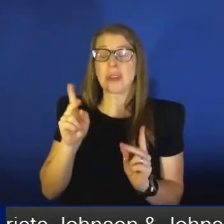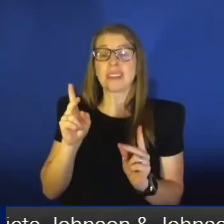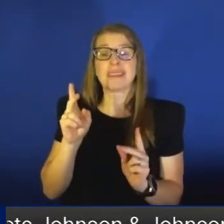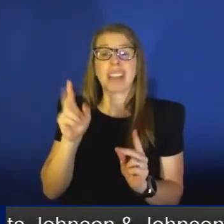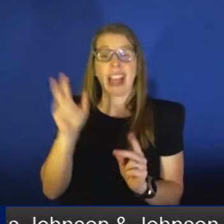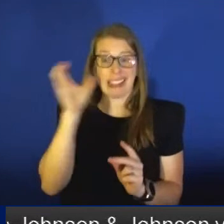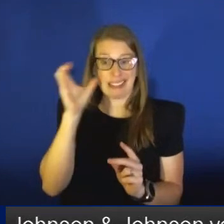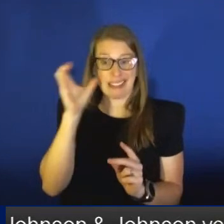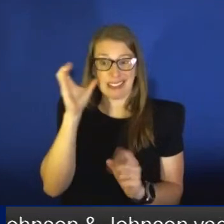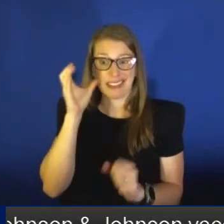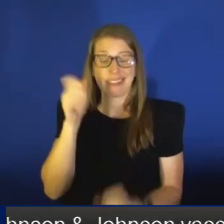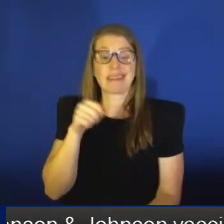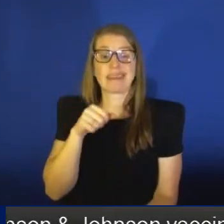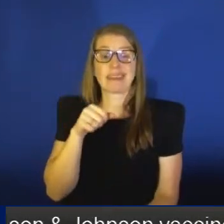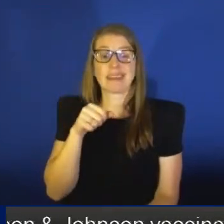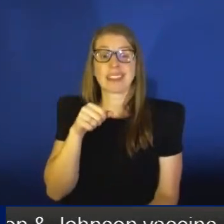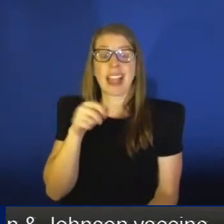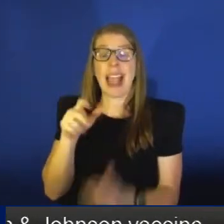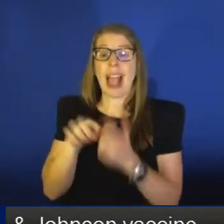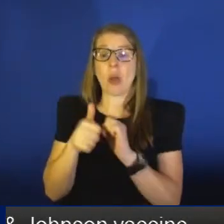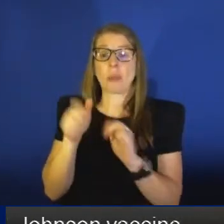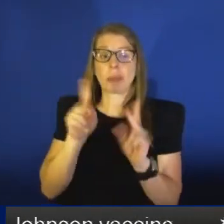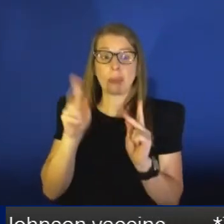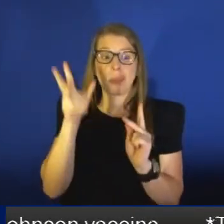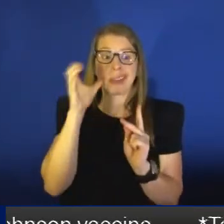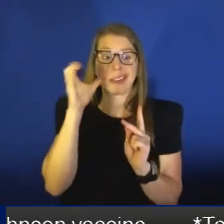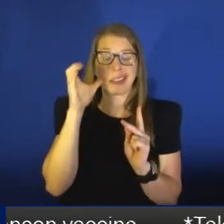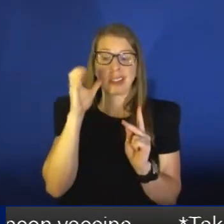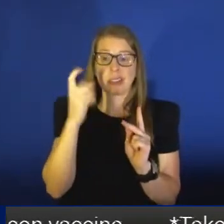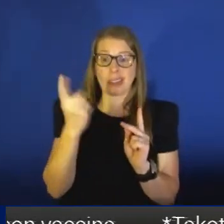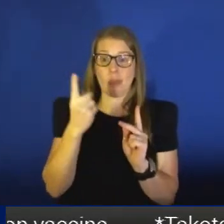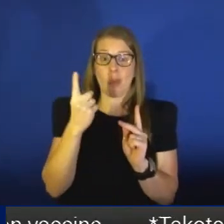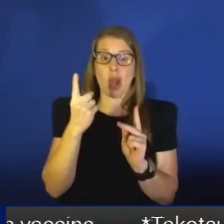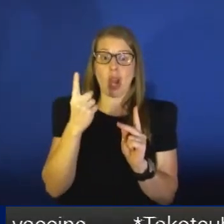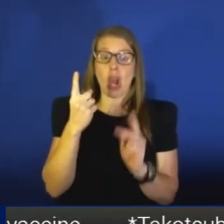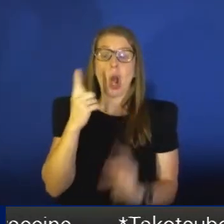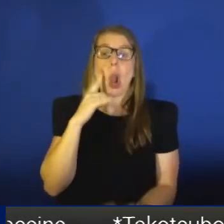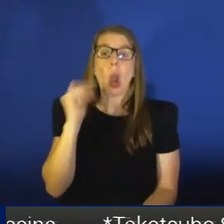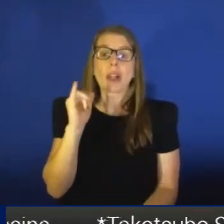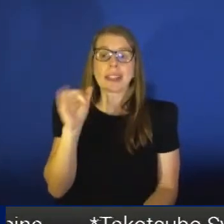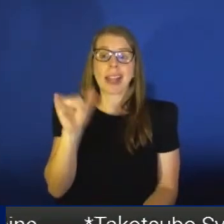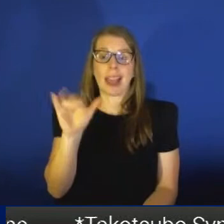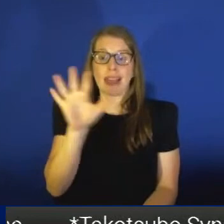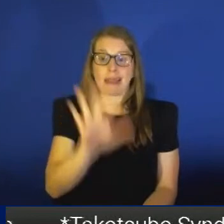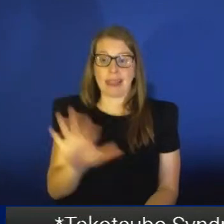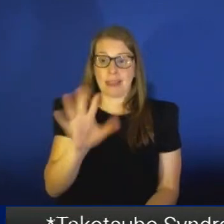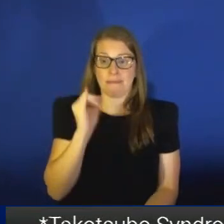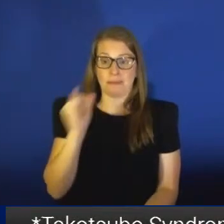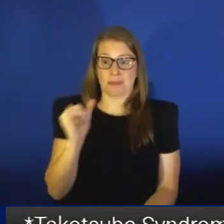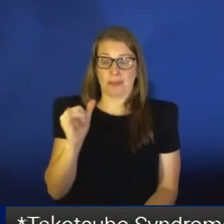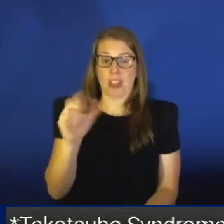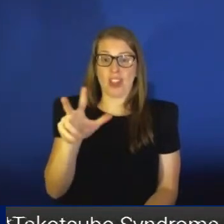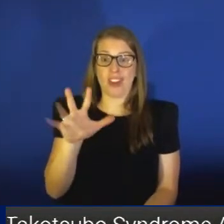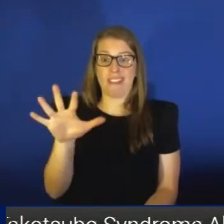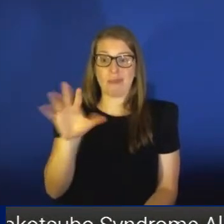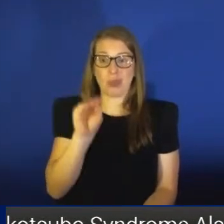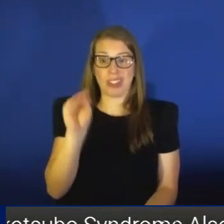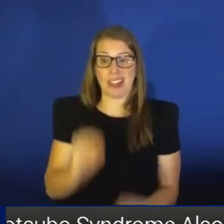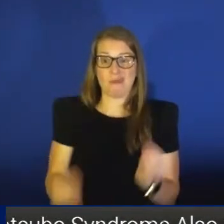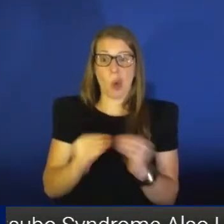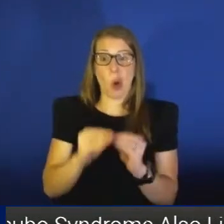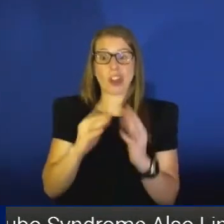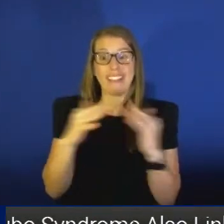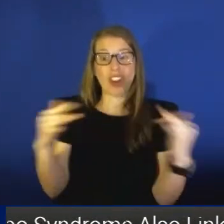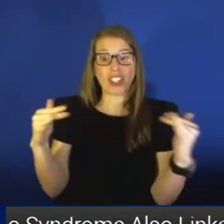are these studies on how people listen, that people will listen to someone who looks like them 35% more than they do to somebody who doesn't. So diversity is huge, and